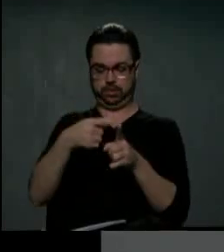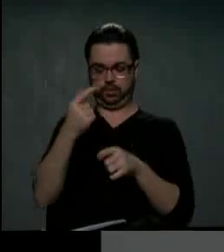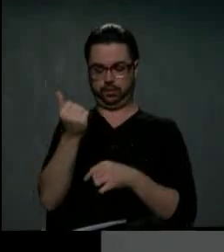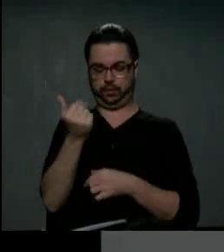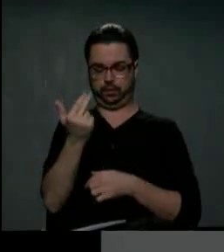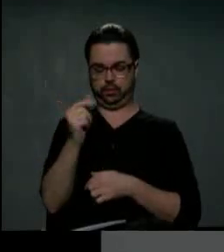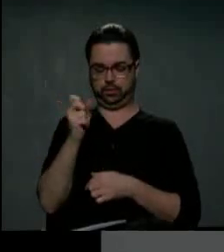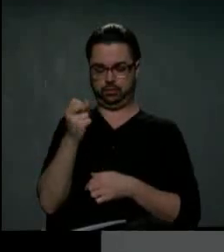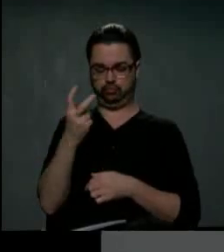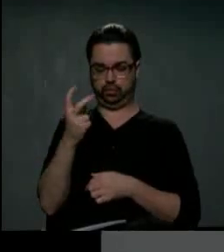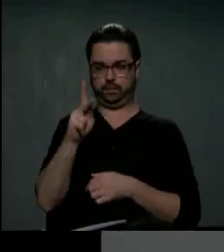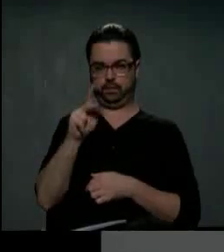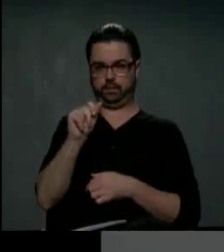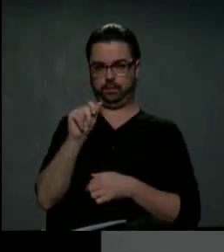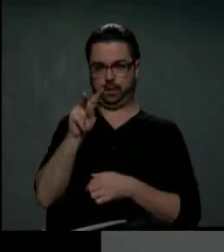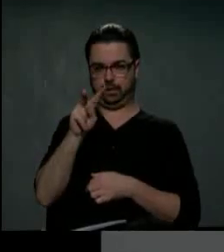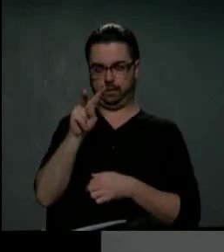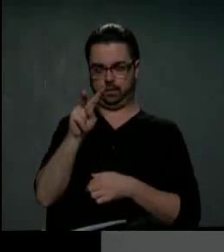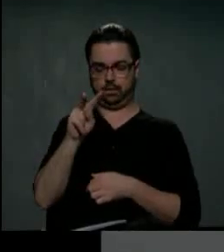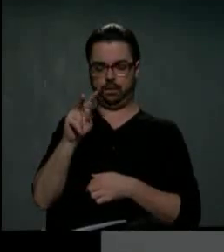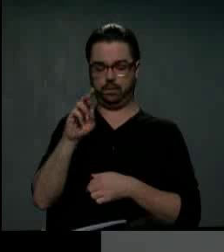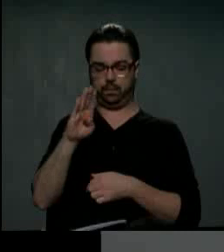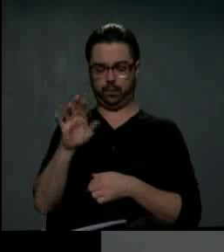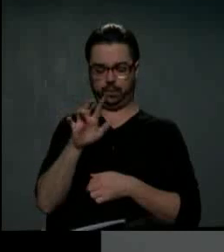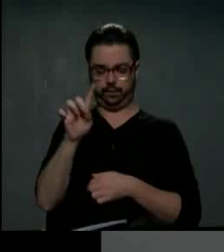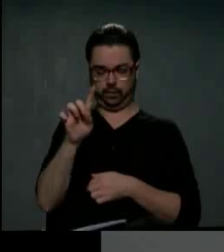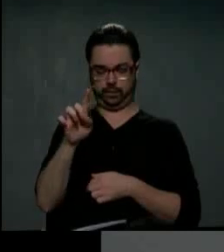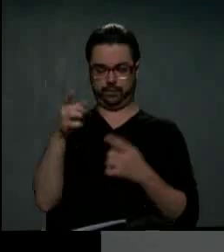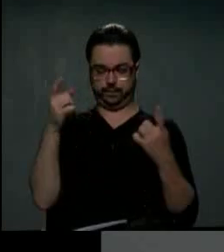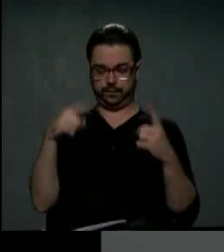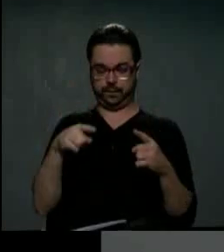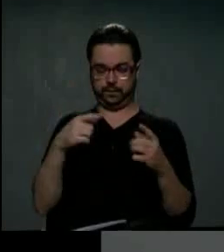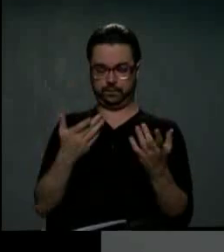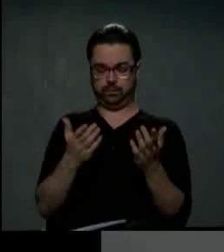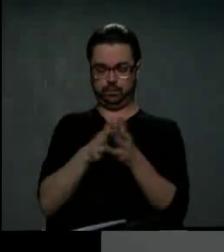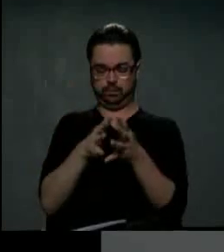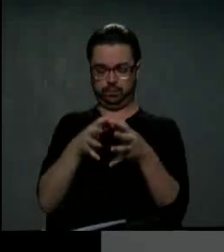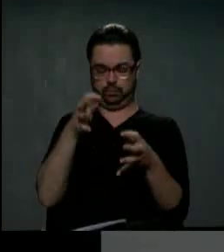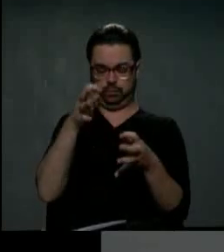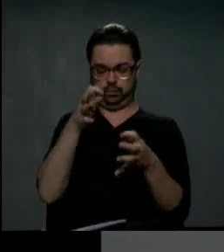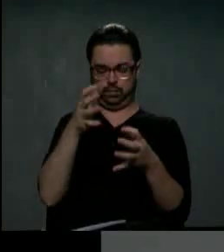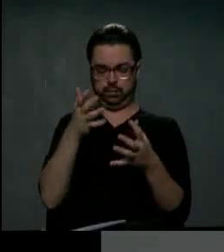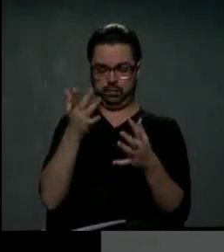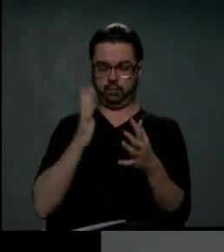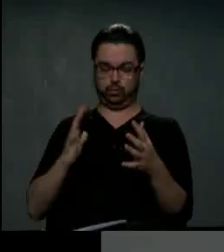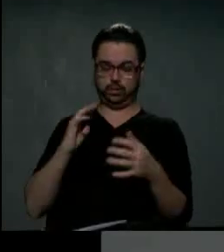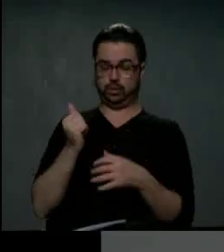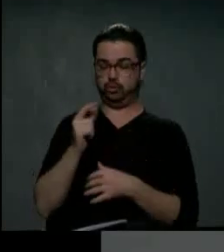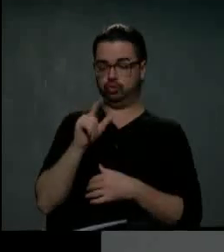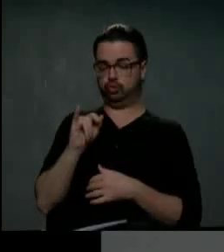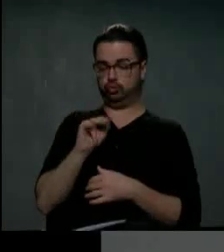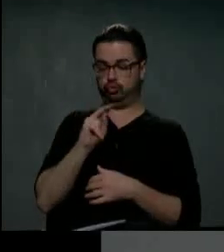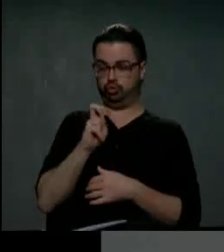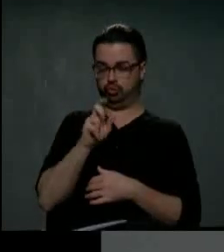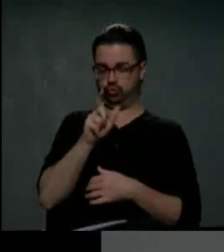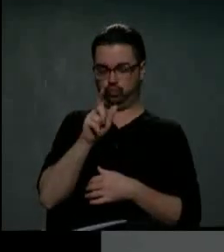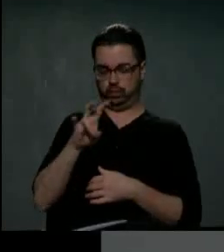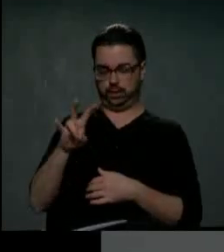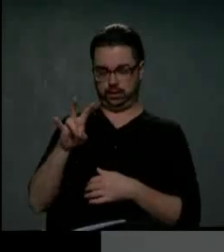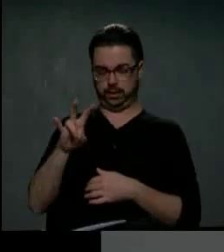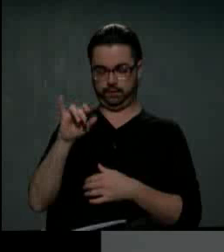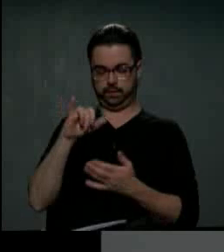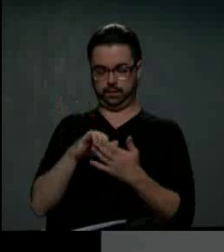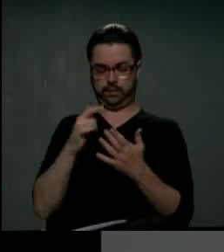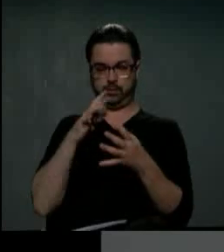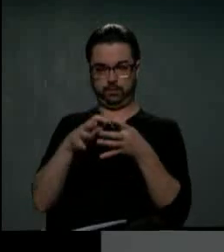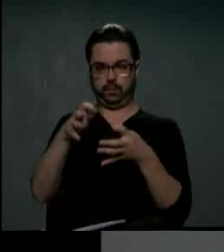hearing. The applicant states additional time is needed to review staff's recommendation and potentially meet with the neighbors. The deferral request will require